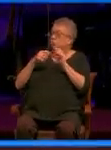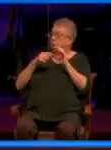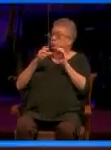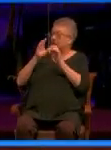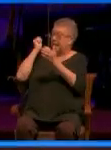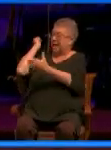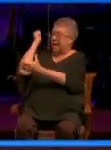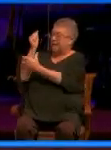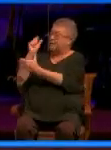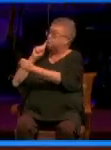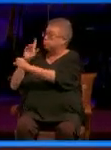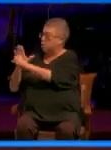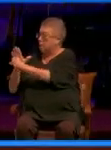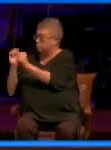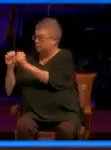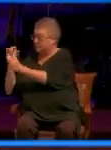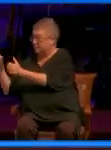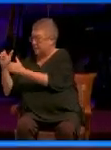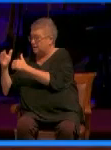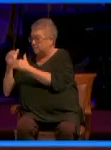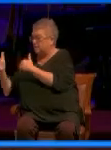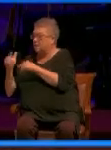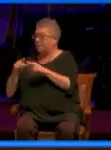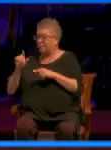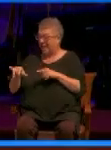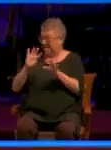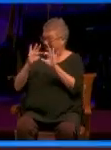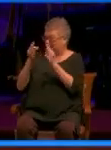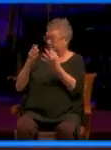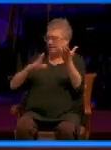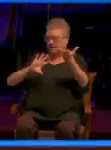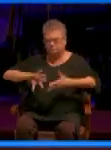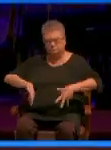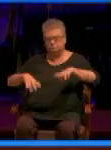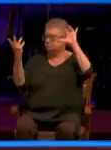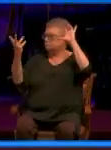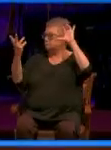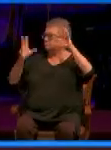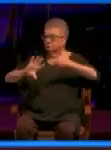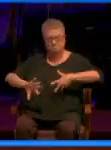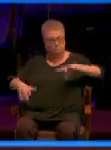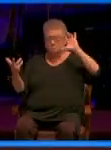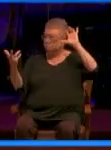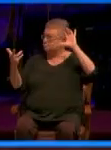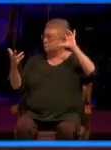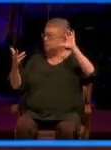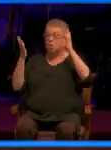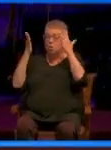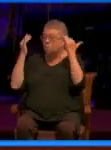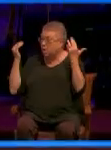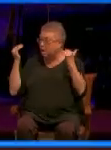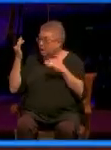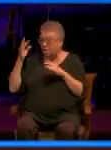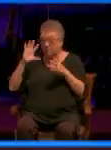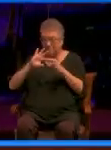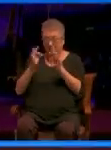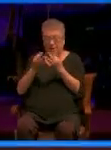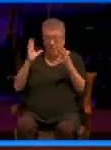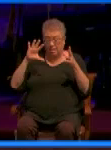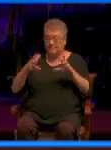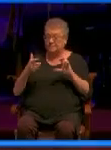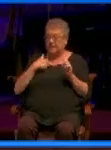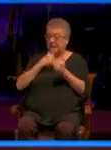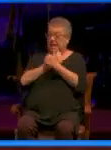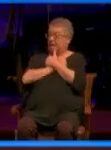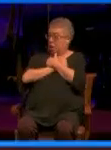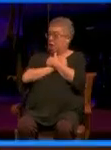is, in short, a mess. It's a mess. And the reason why I love